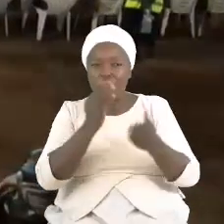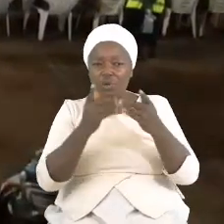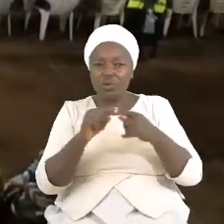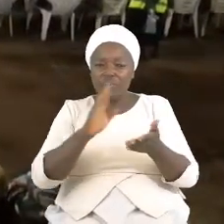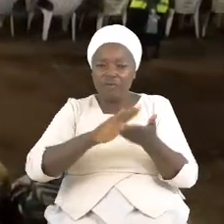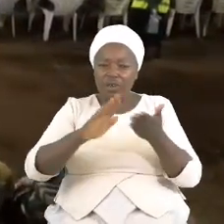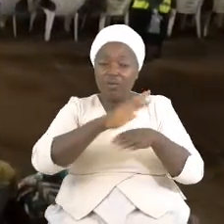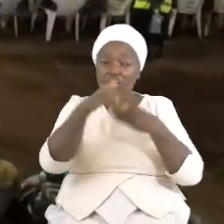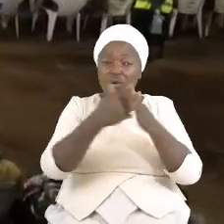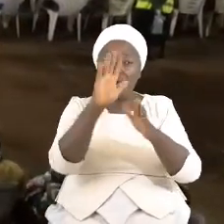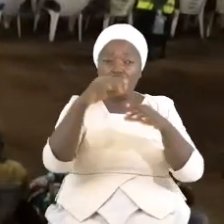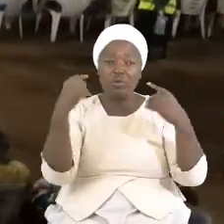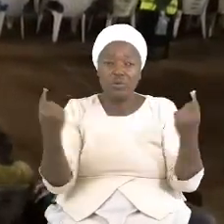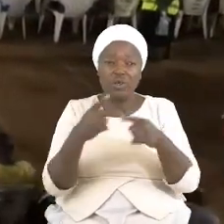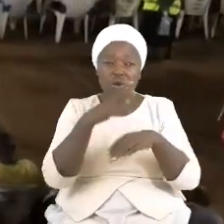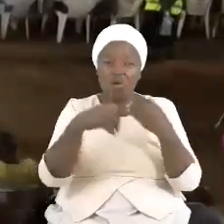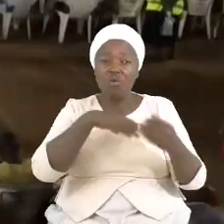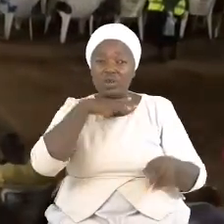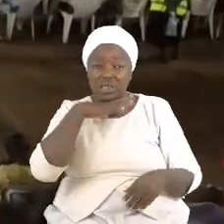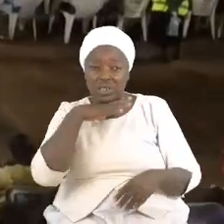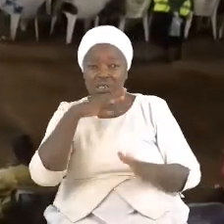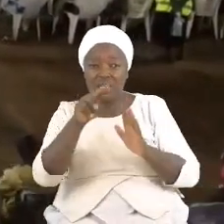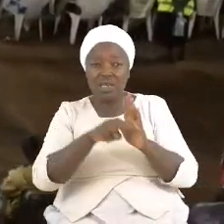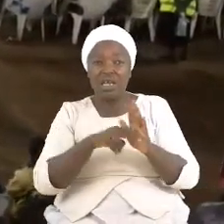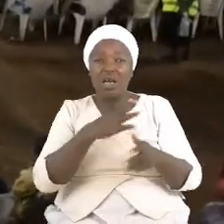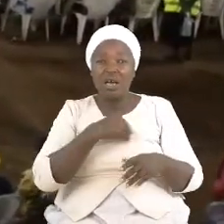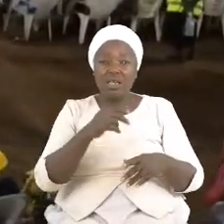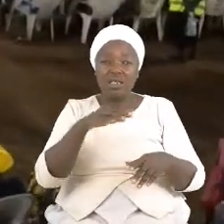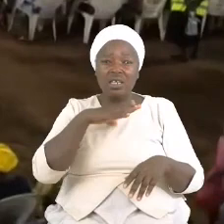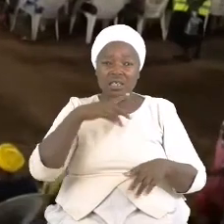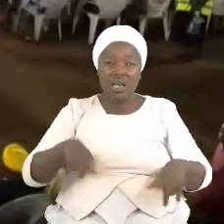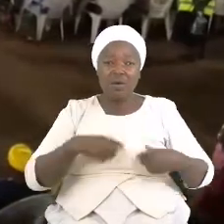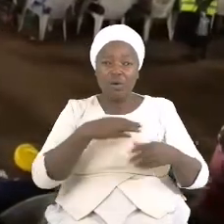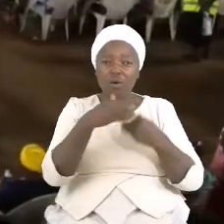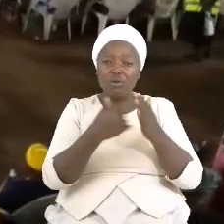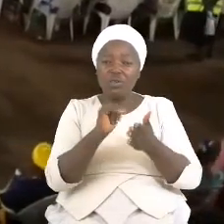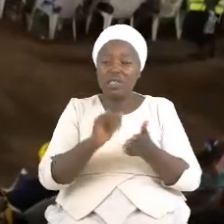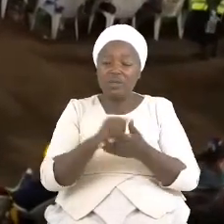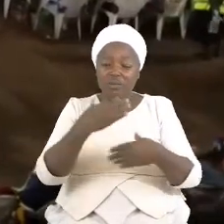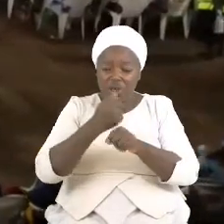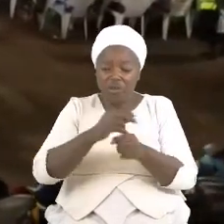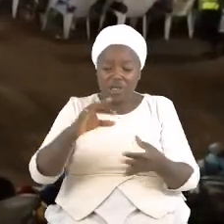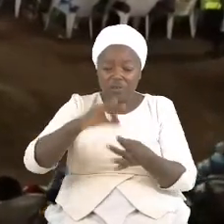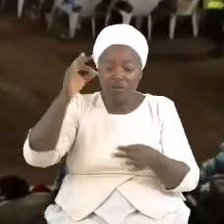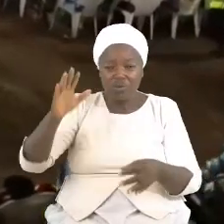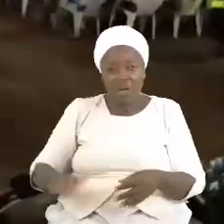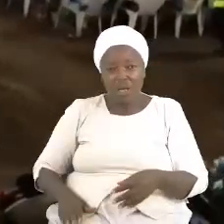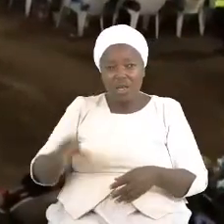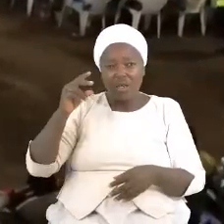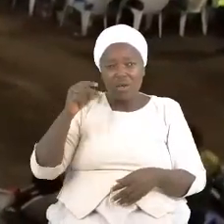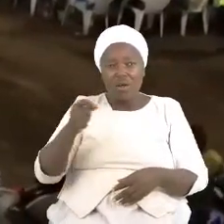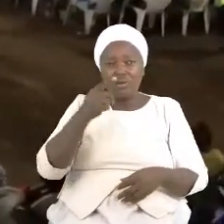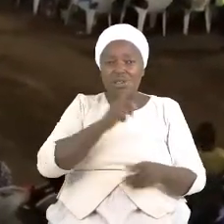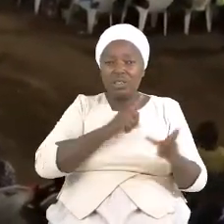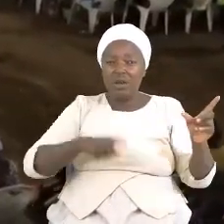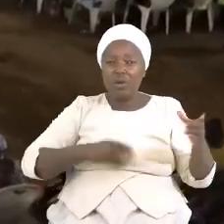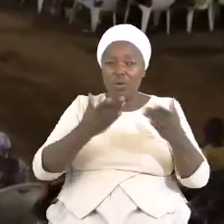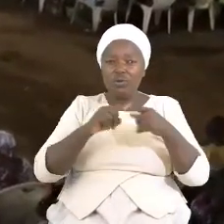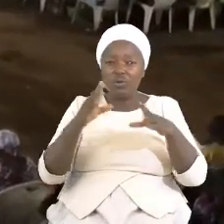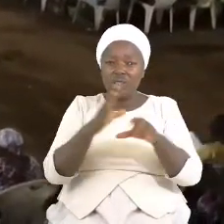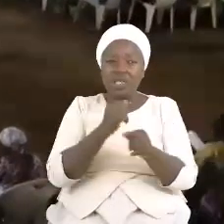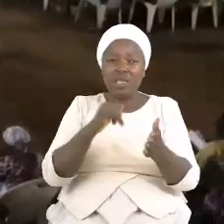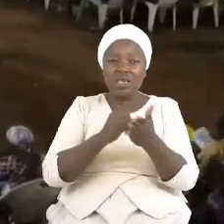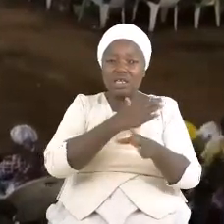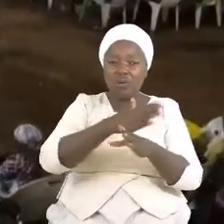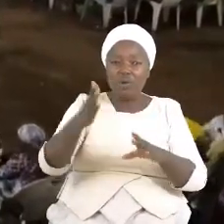your defilement, everything that makes you a spiritual dog. The Lord wants to take that away from your life